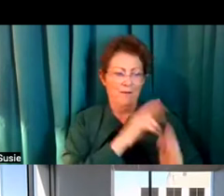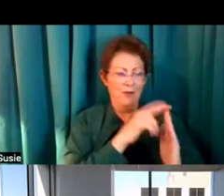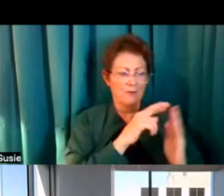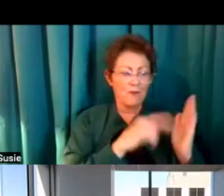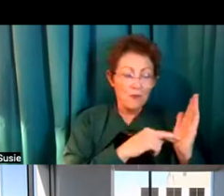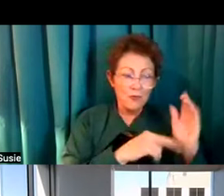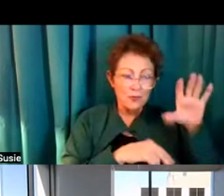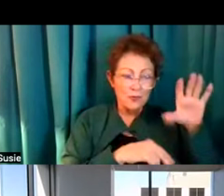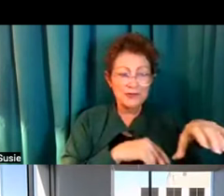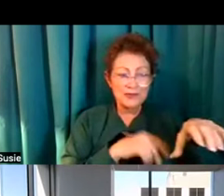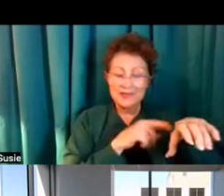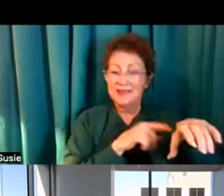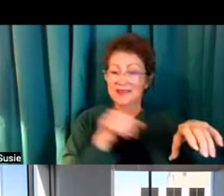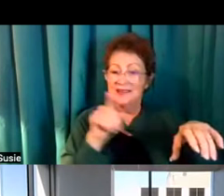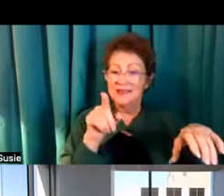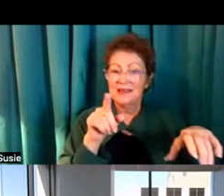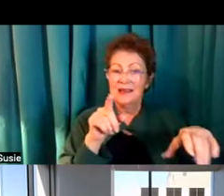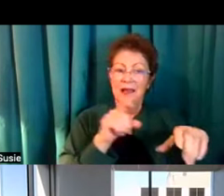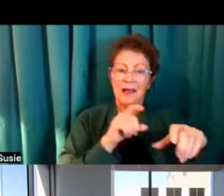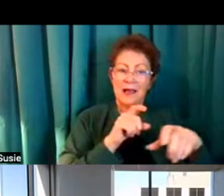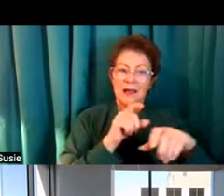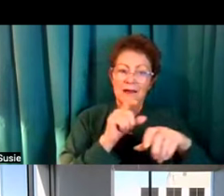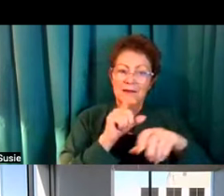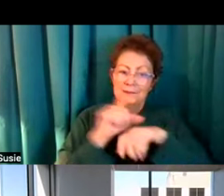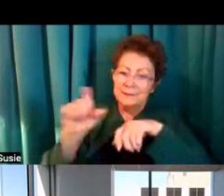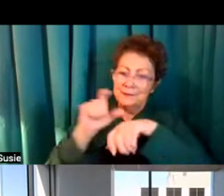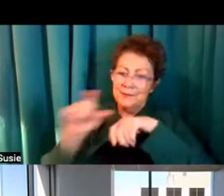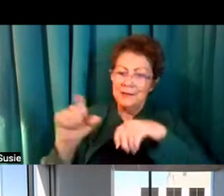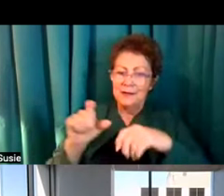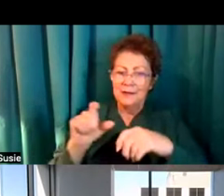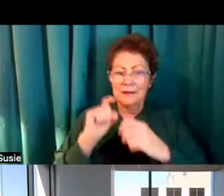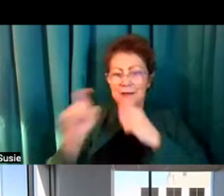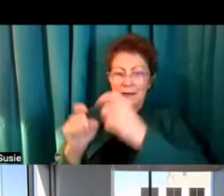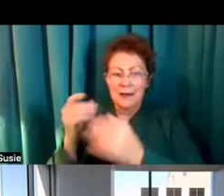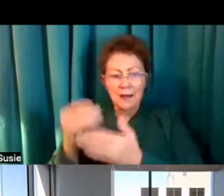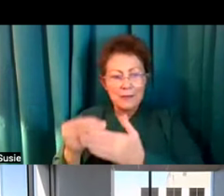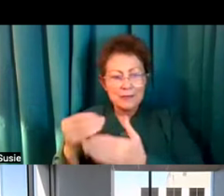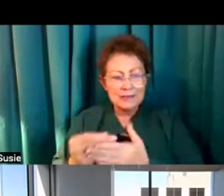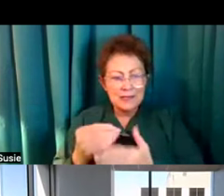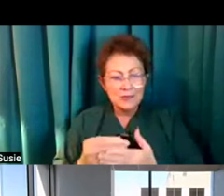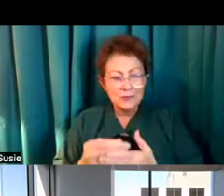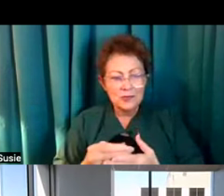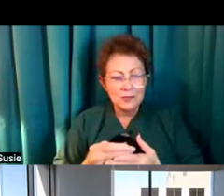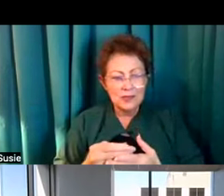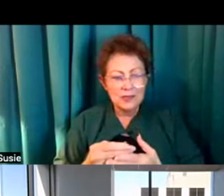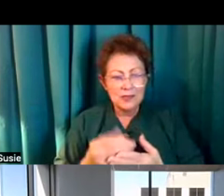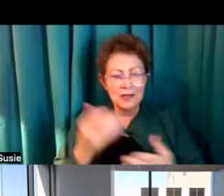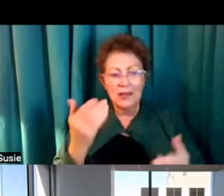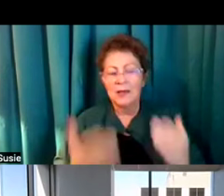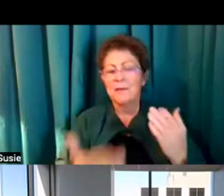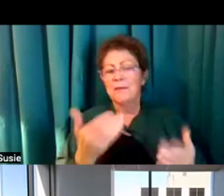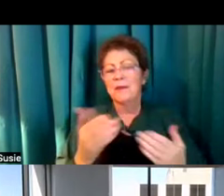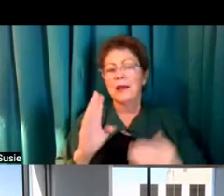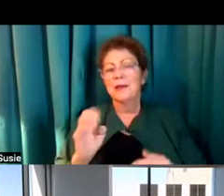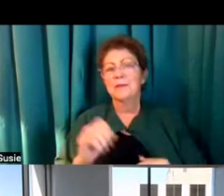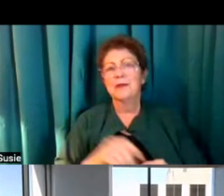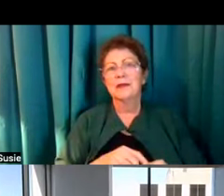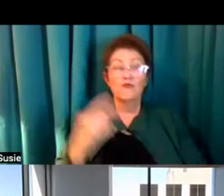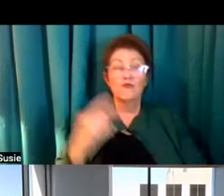on, compensation or things like that. And so that might be a very,